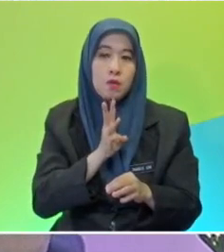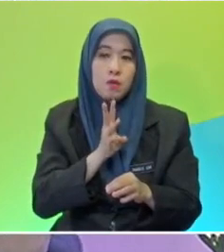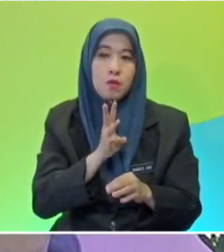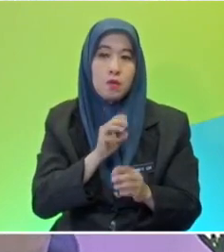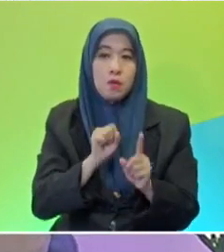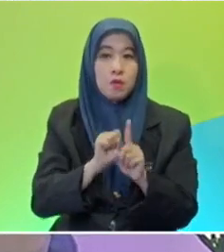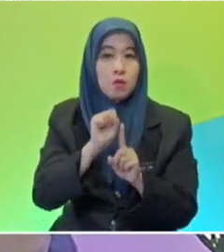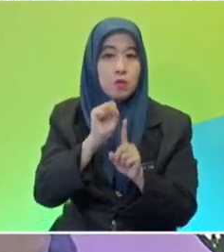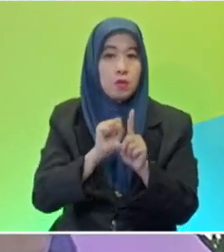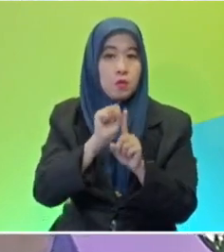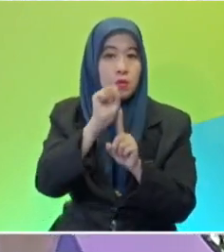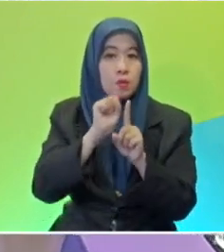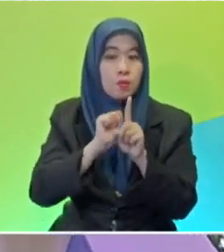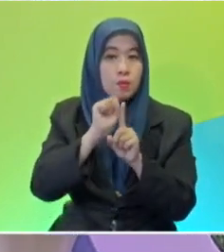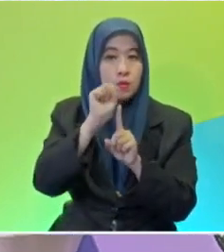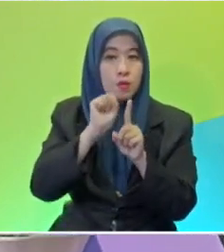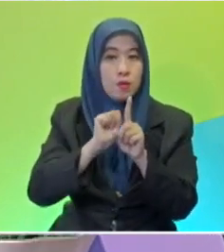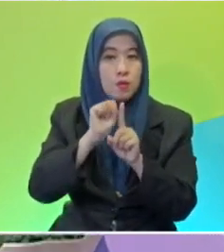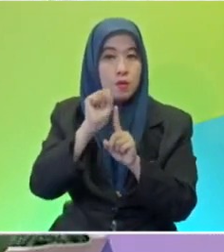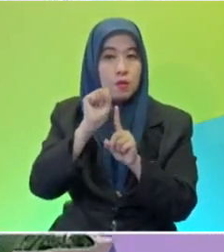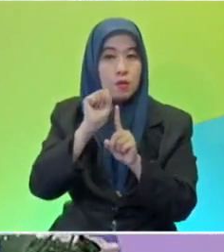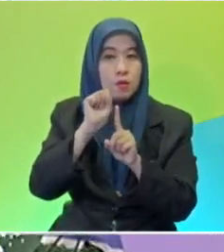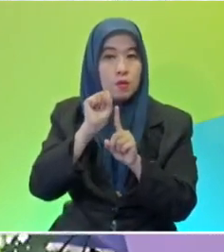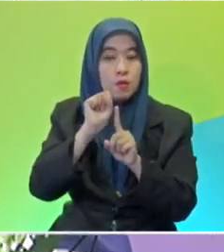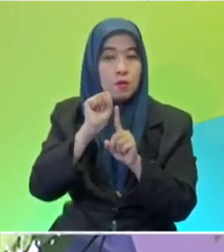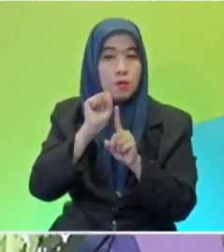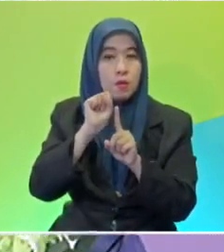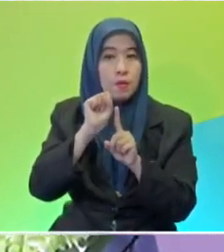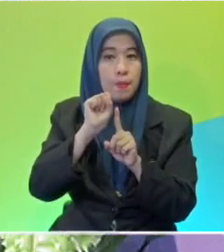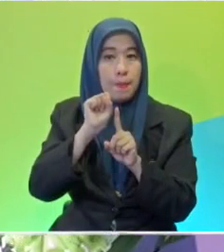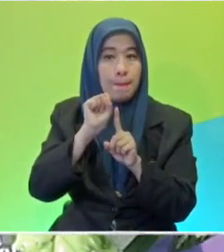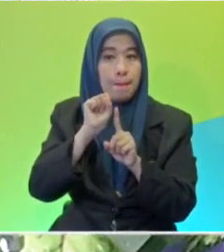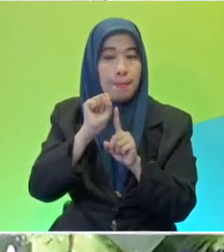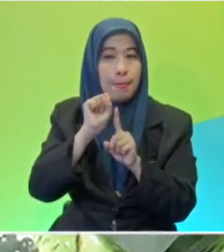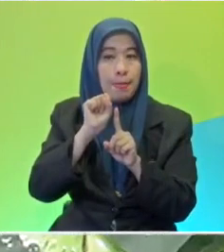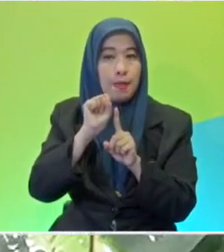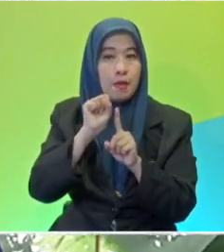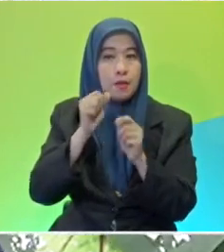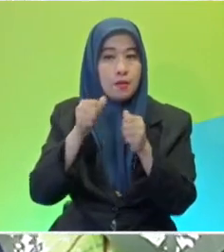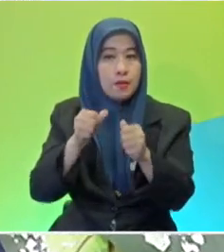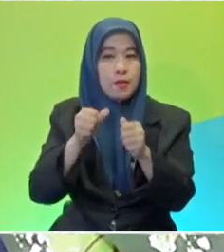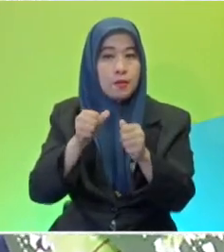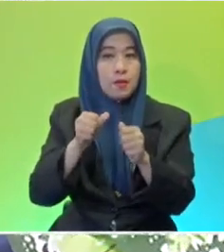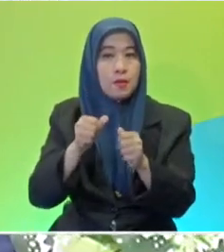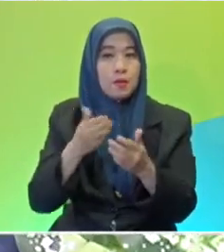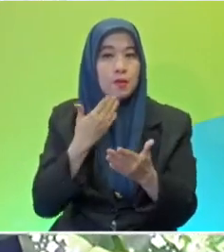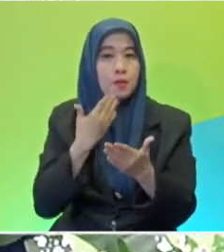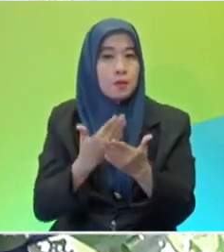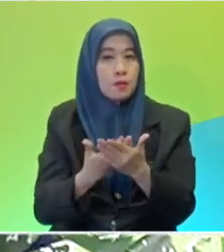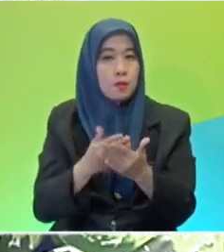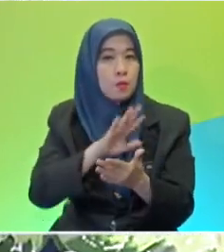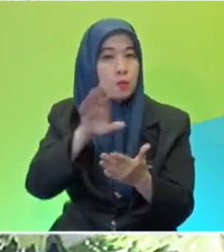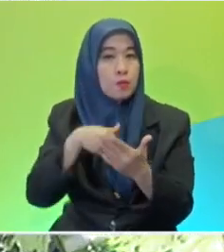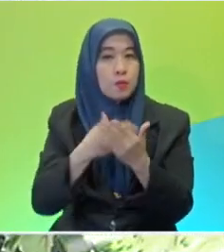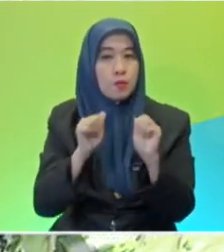suitable temperature over here. And we just stick this properly so everyone can